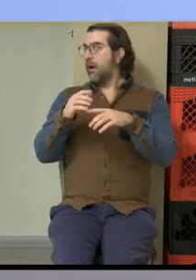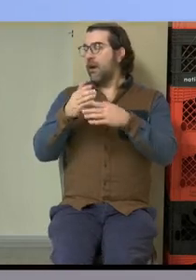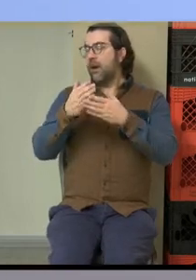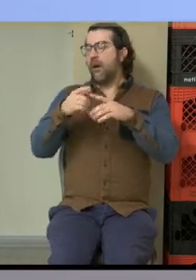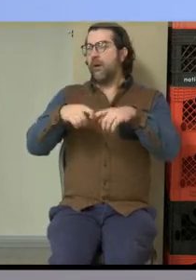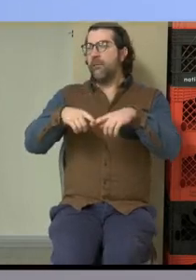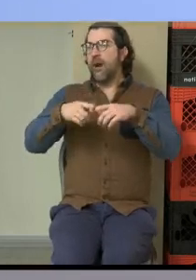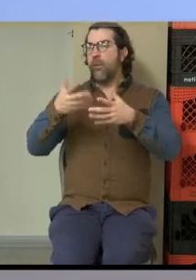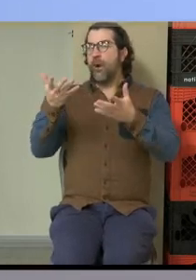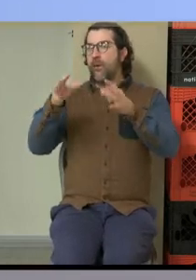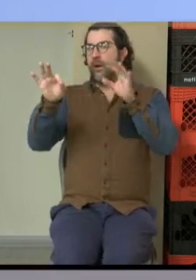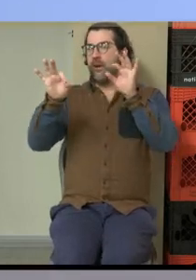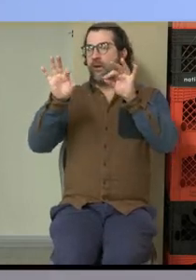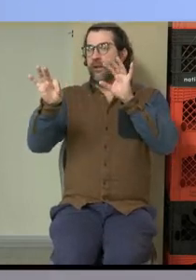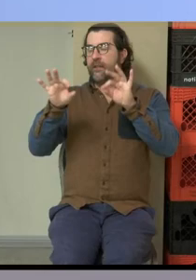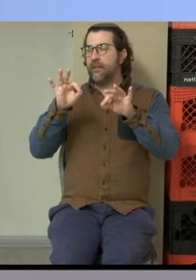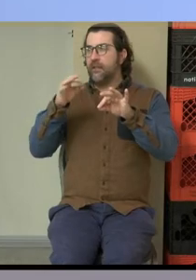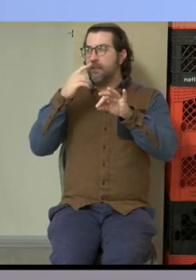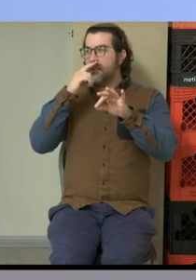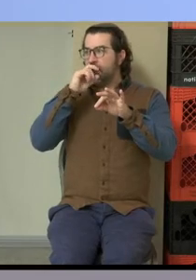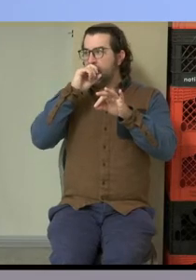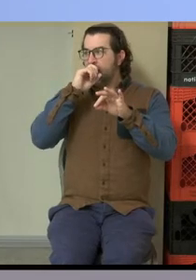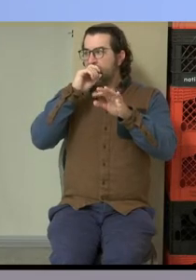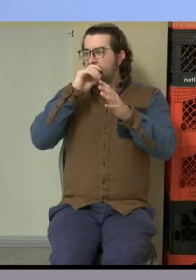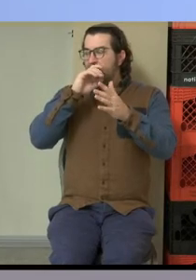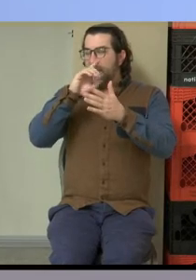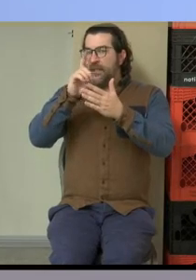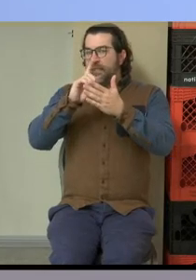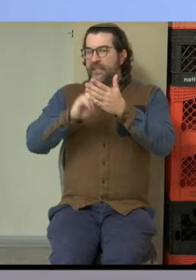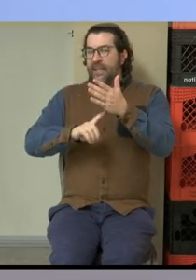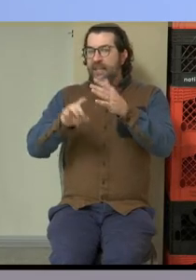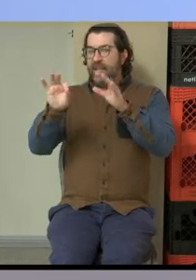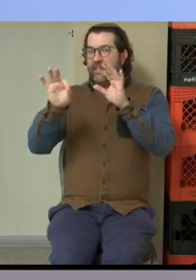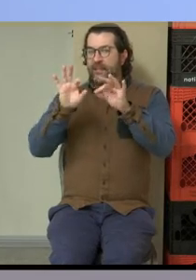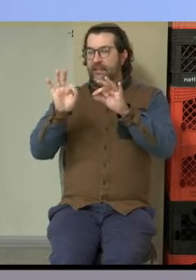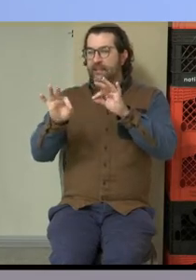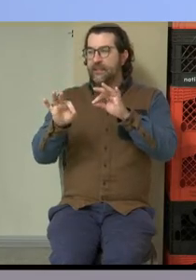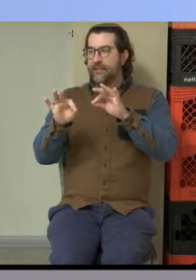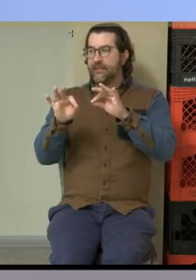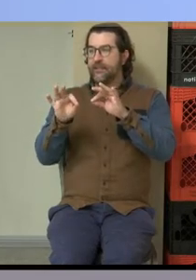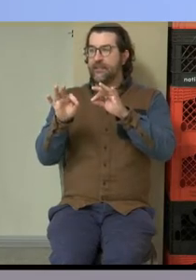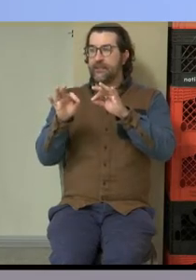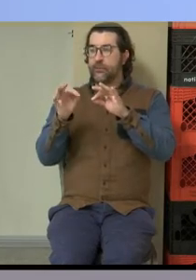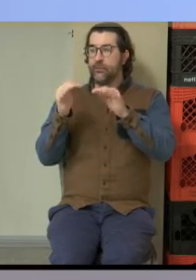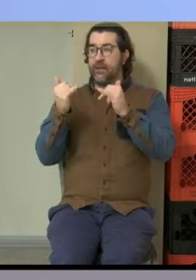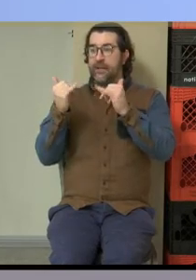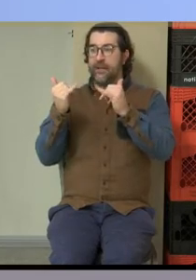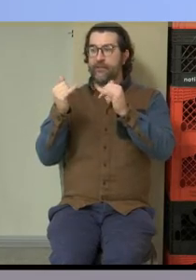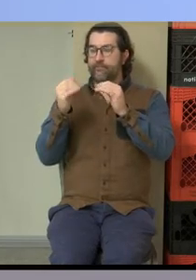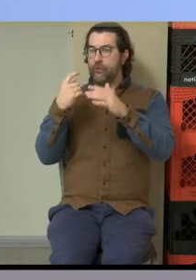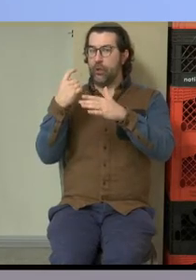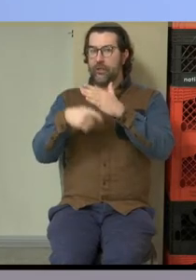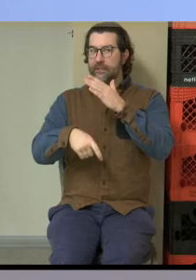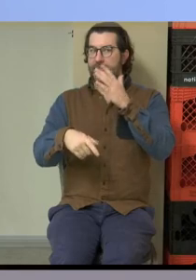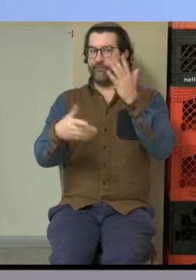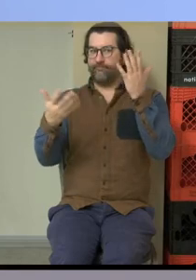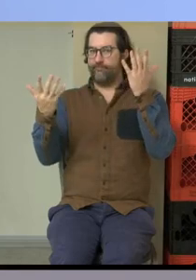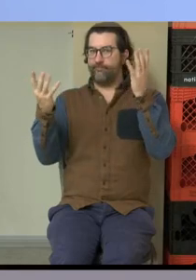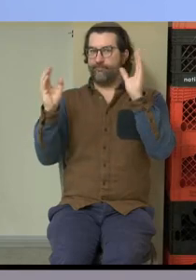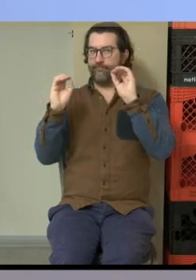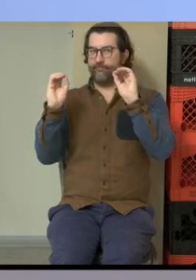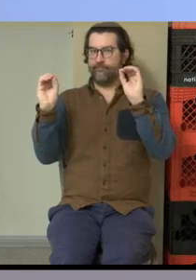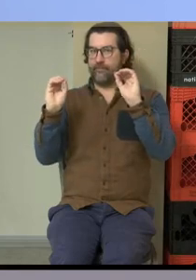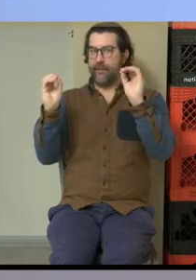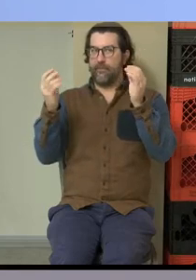features that are selected in terms of what we're designing for. We don't have a cost right now. I would say